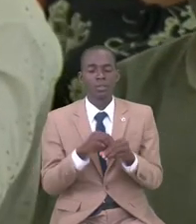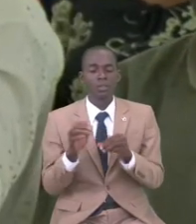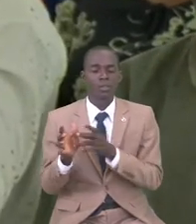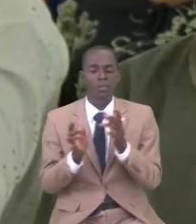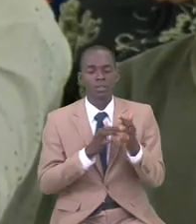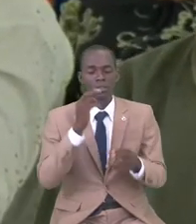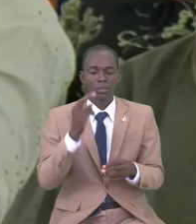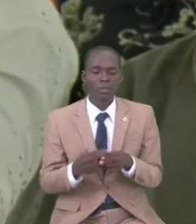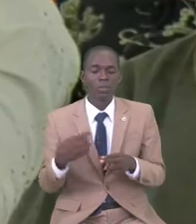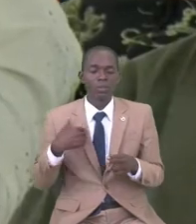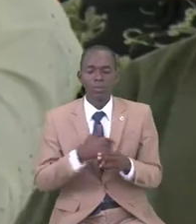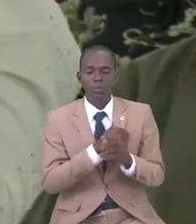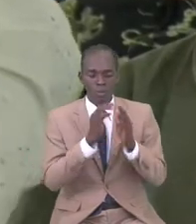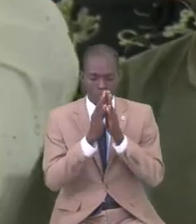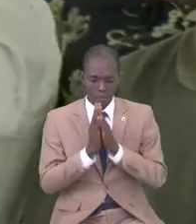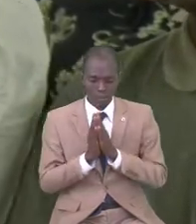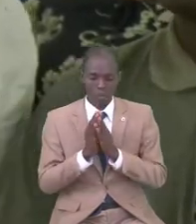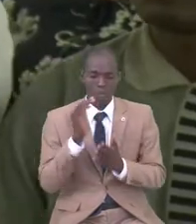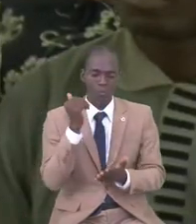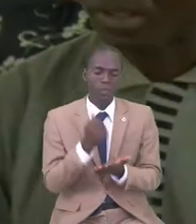Jesus' name we pray.